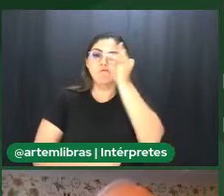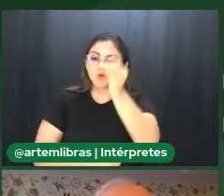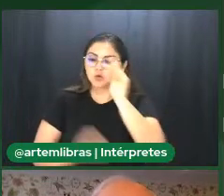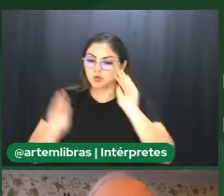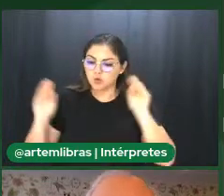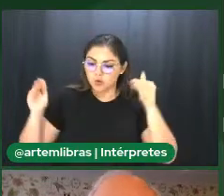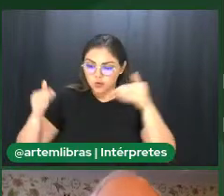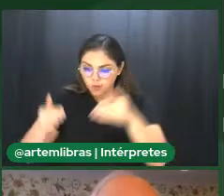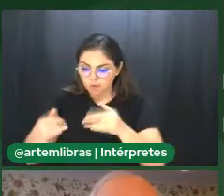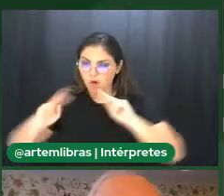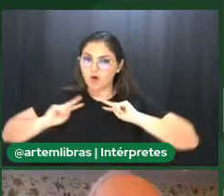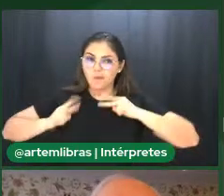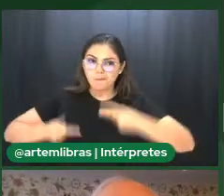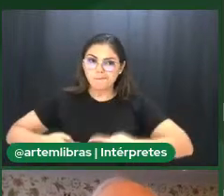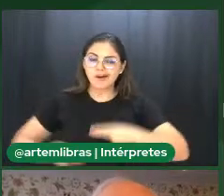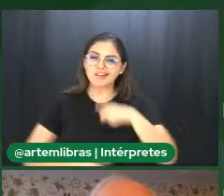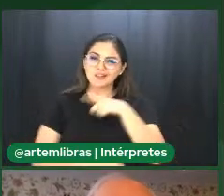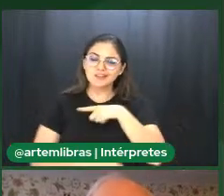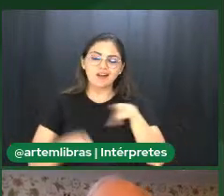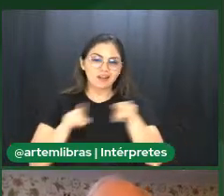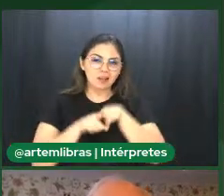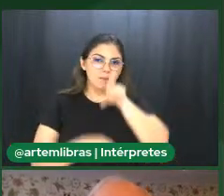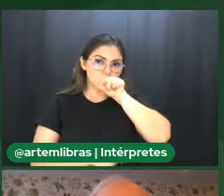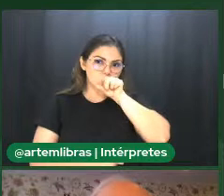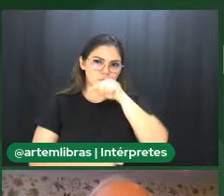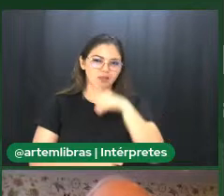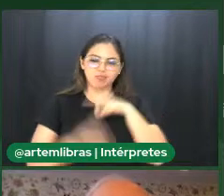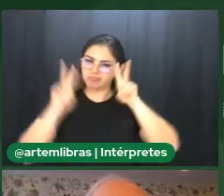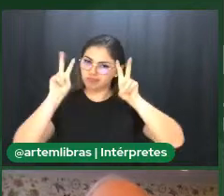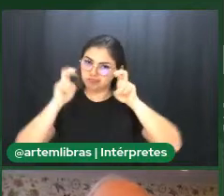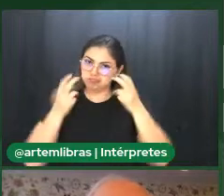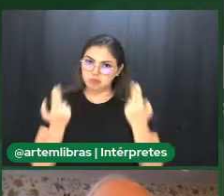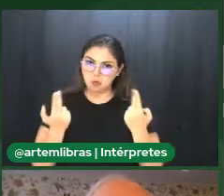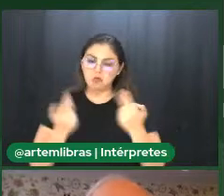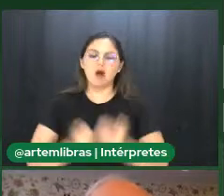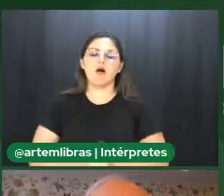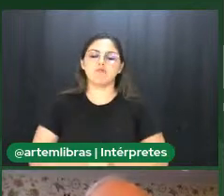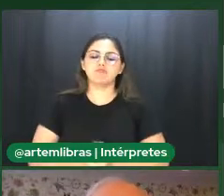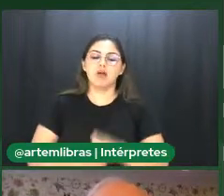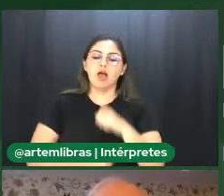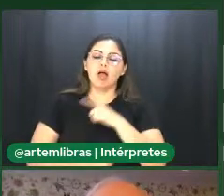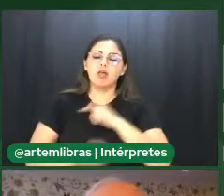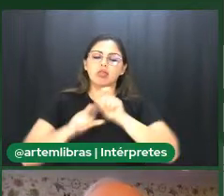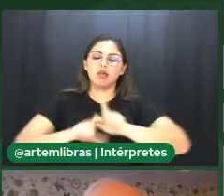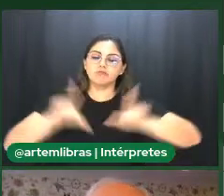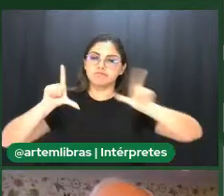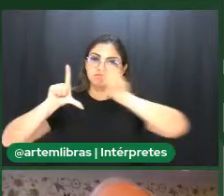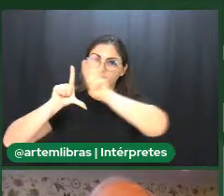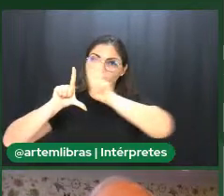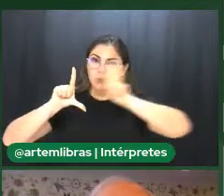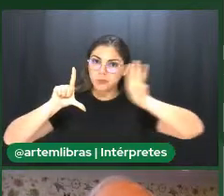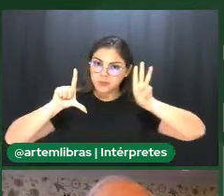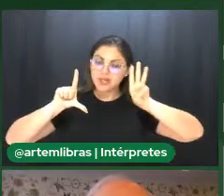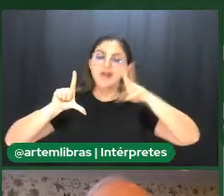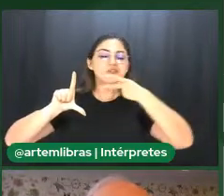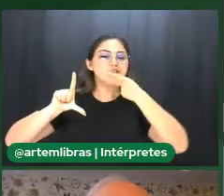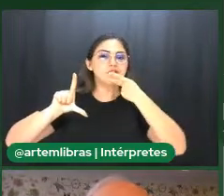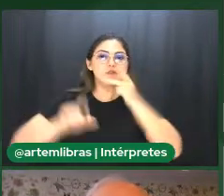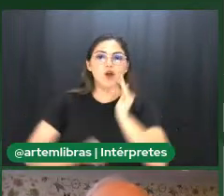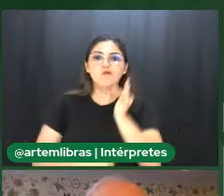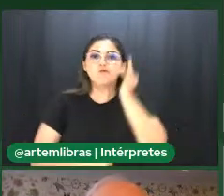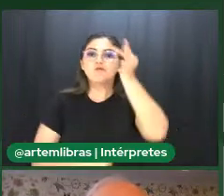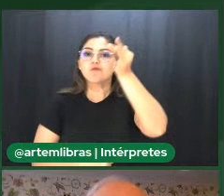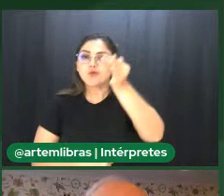human-centered-AI. There's already 1,700 people only in a few months that have joined this group. And I send out once a